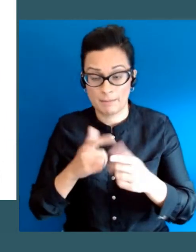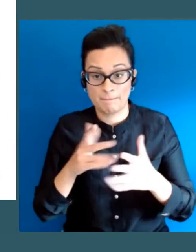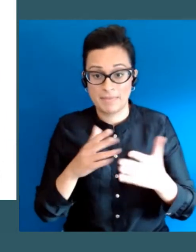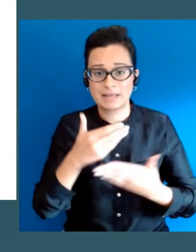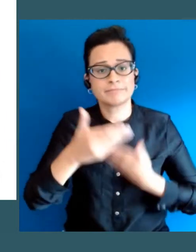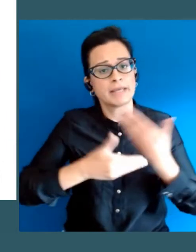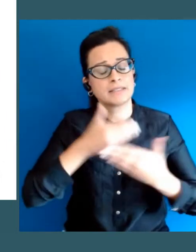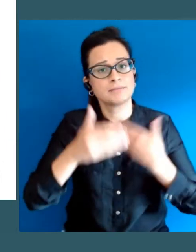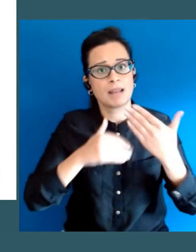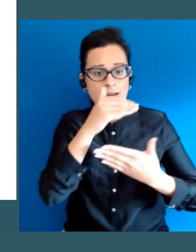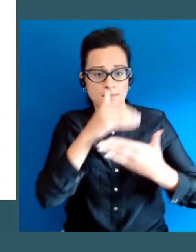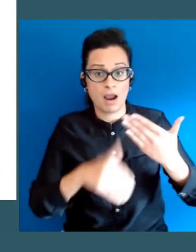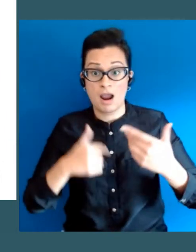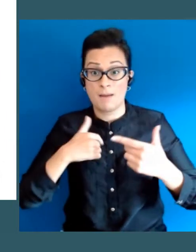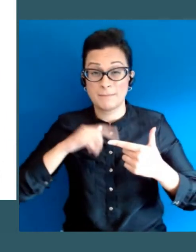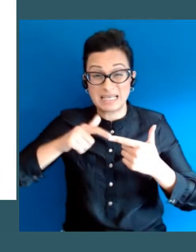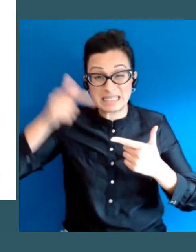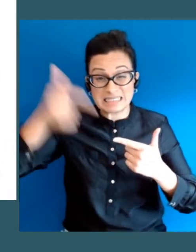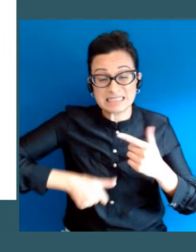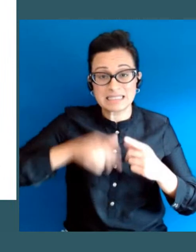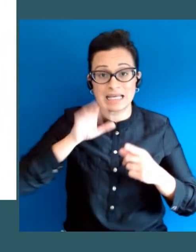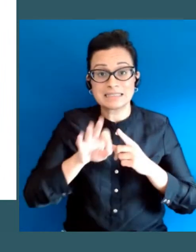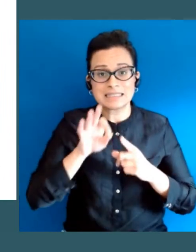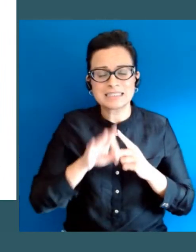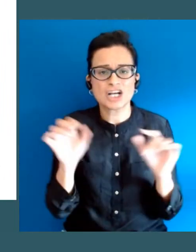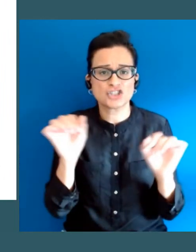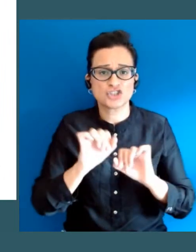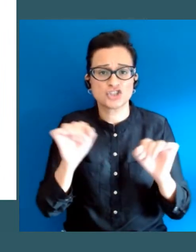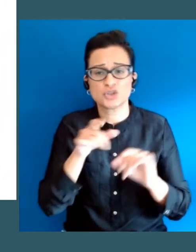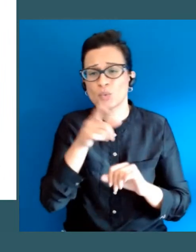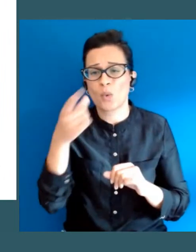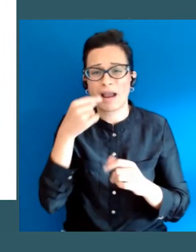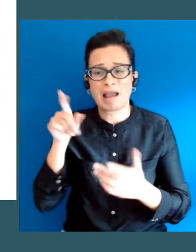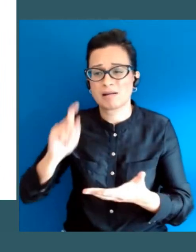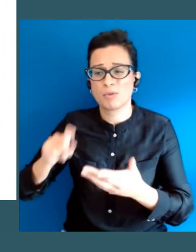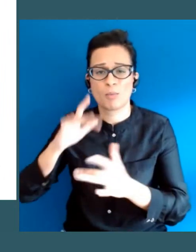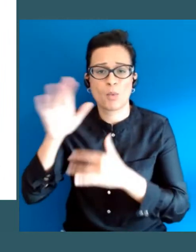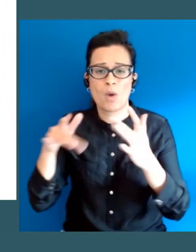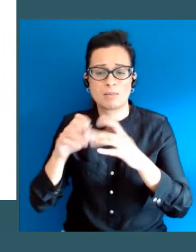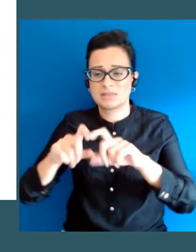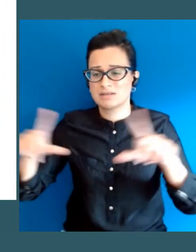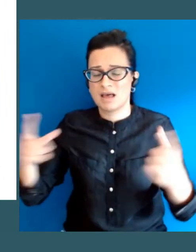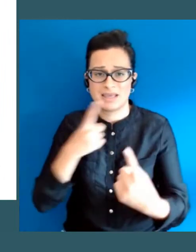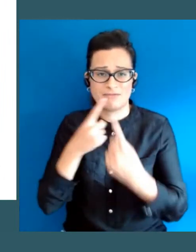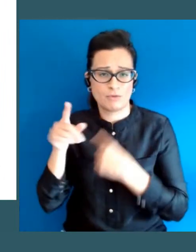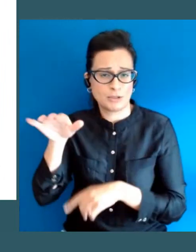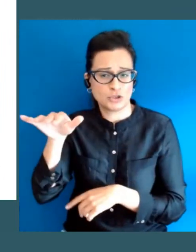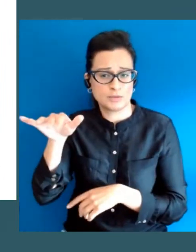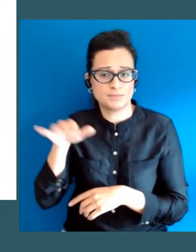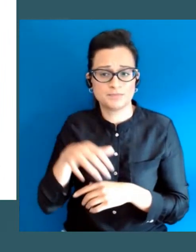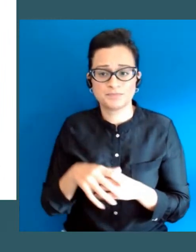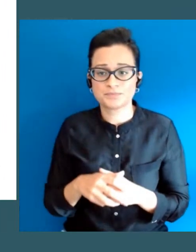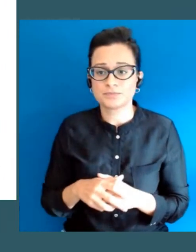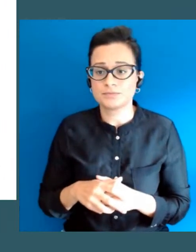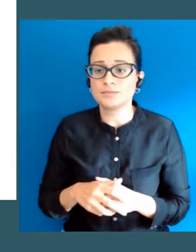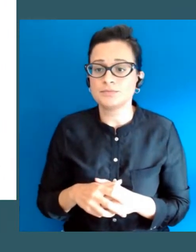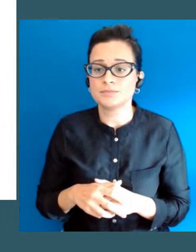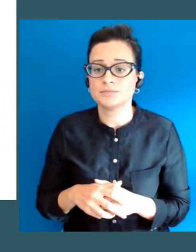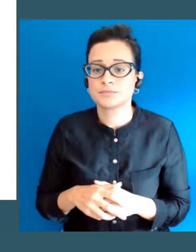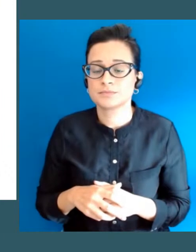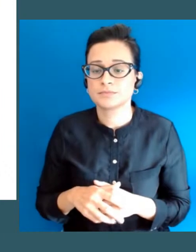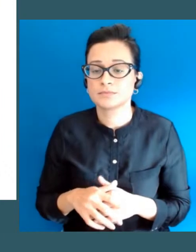go into details as these are readily available on the website. But it is important to understand that the follow-up